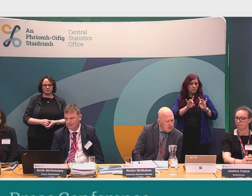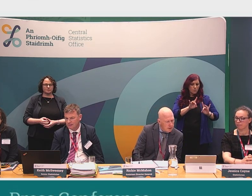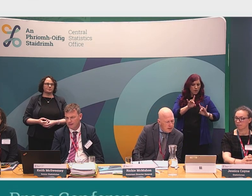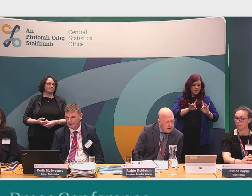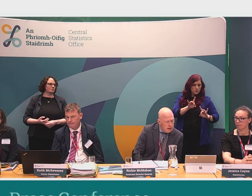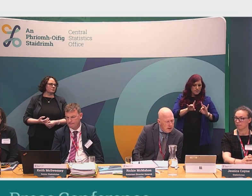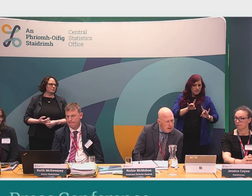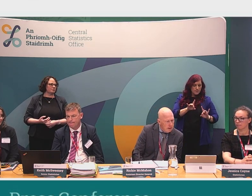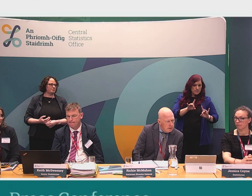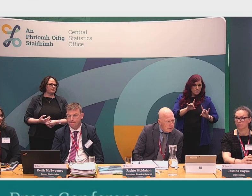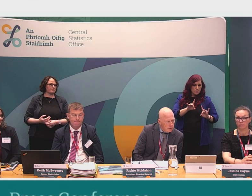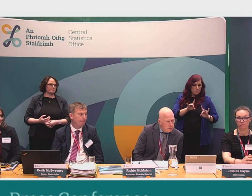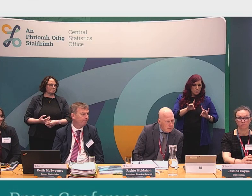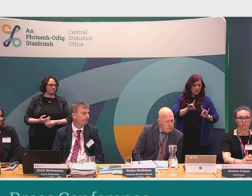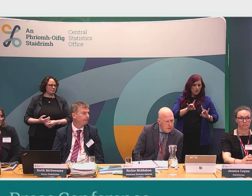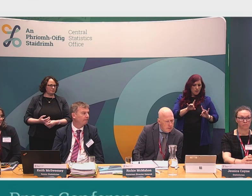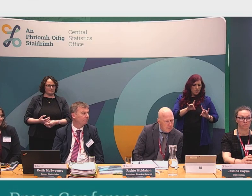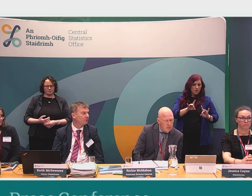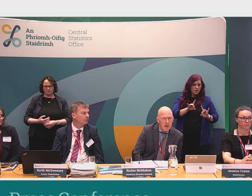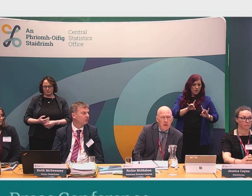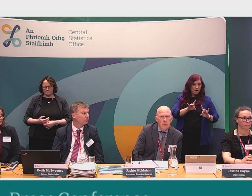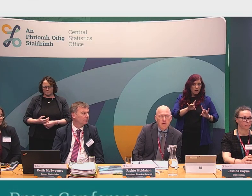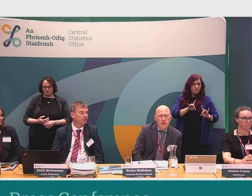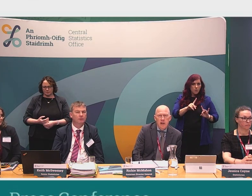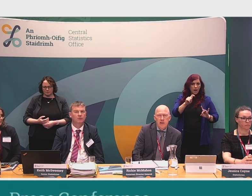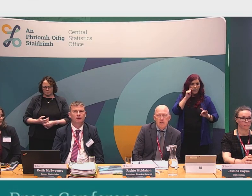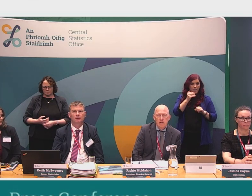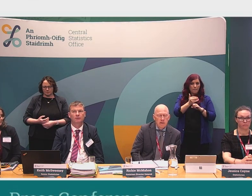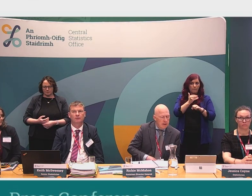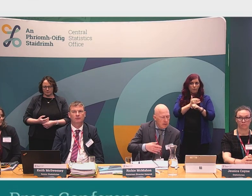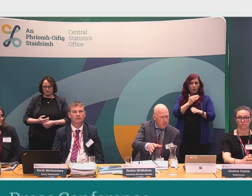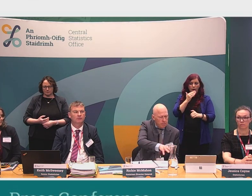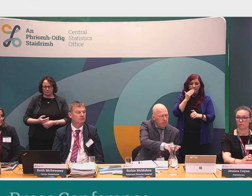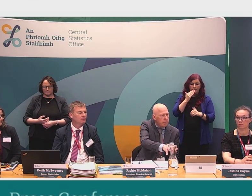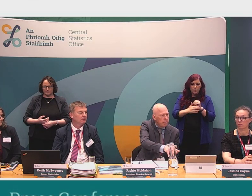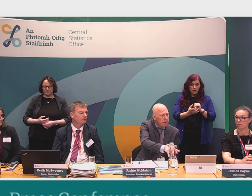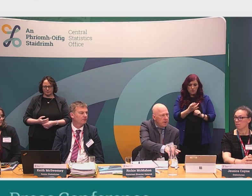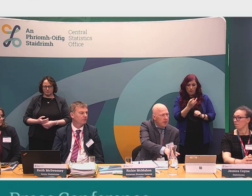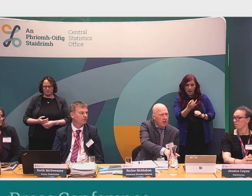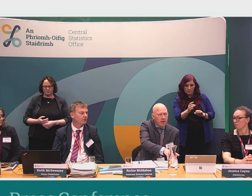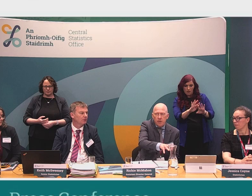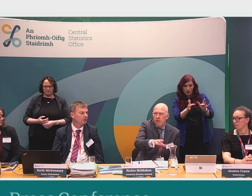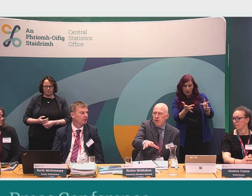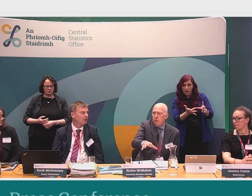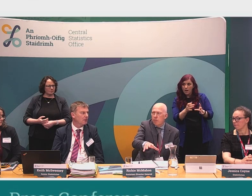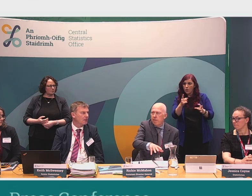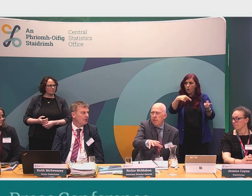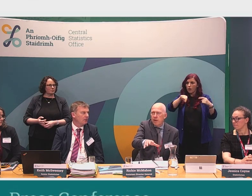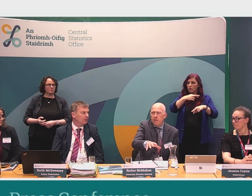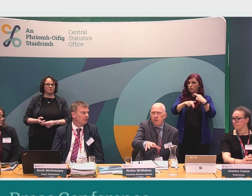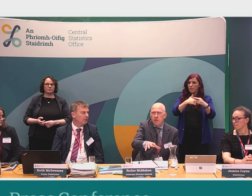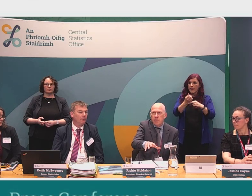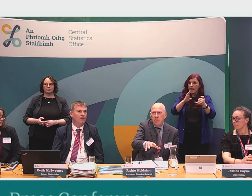function. So maybe before I conclude, just to ask either persons online or in the room if they have